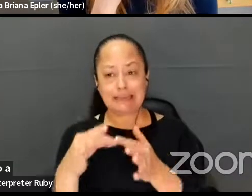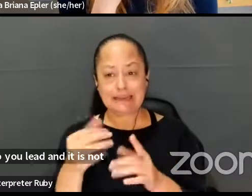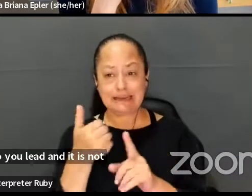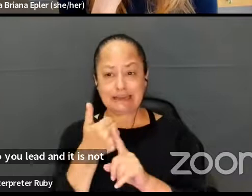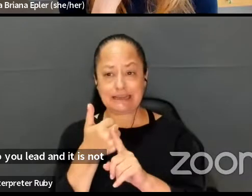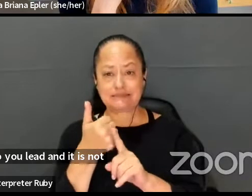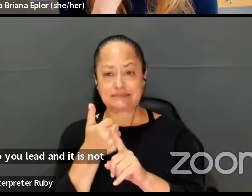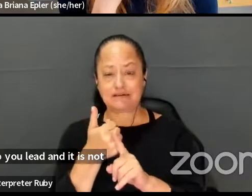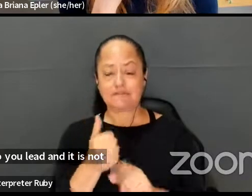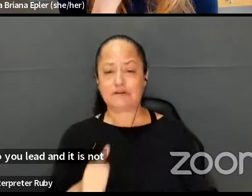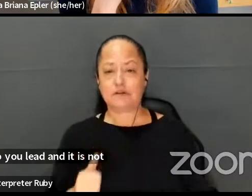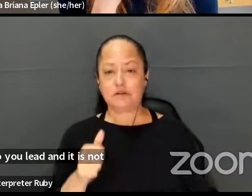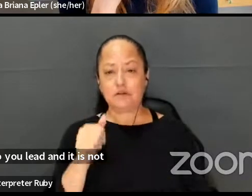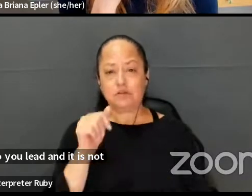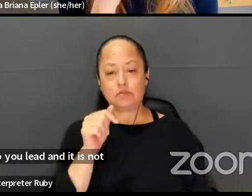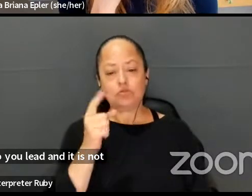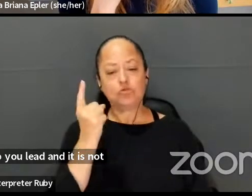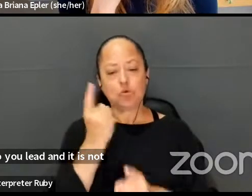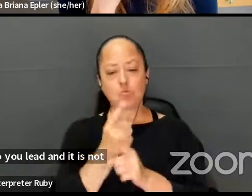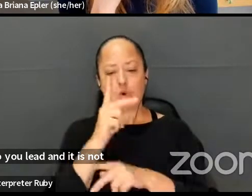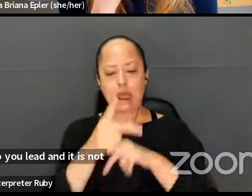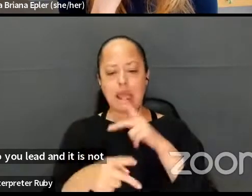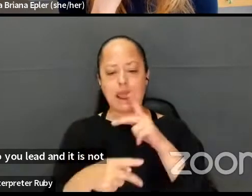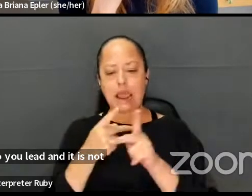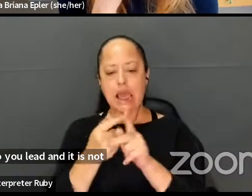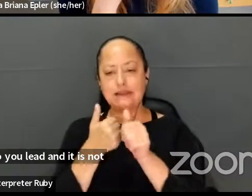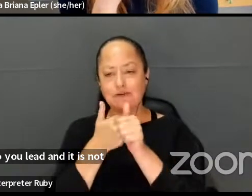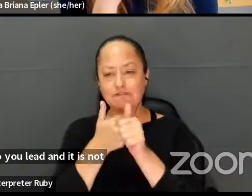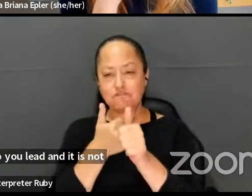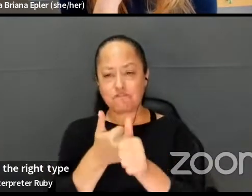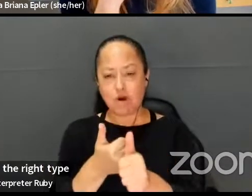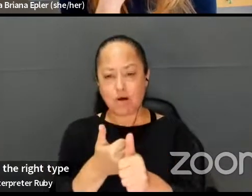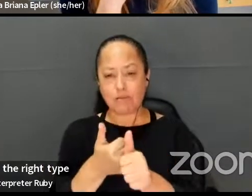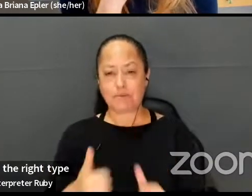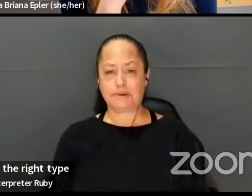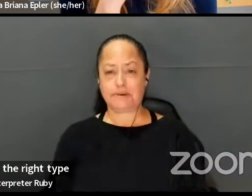in a way, the right type of following.